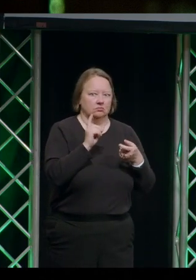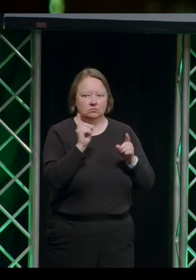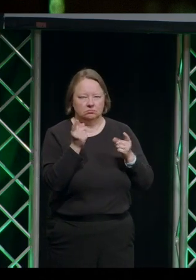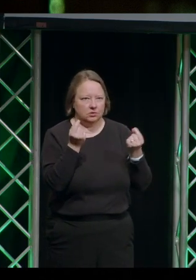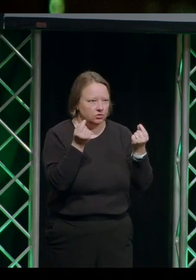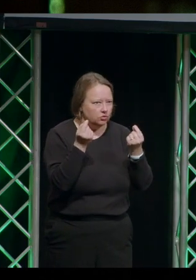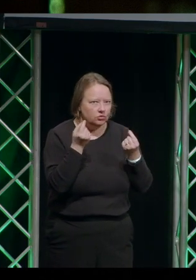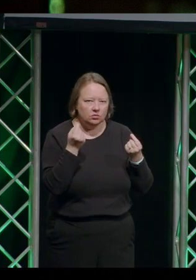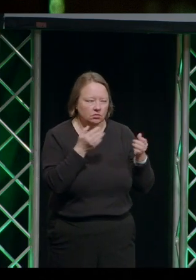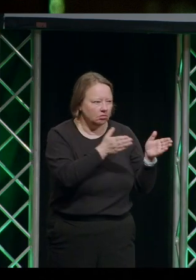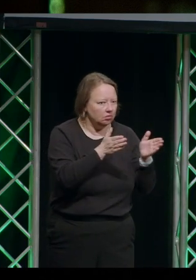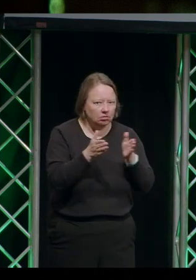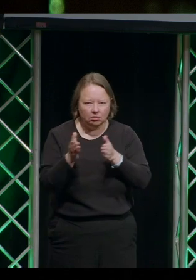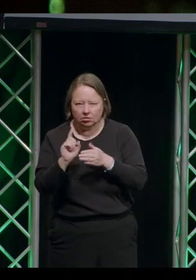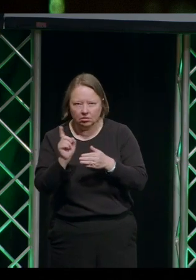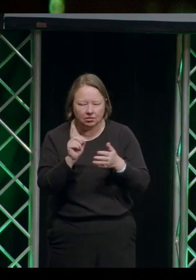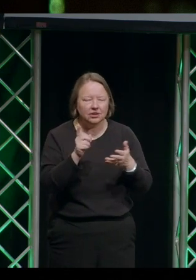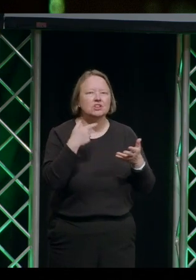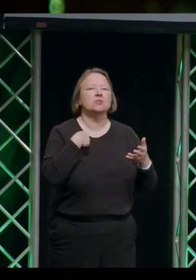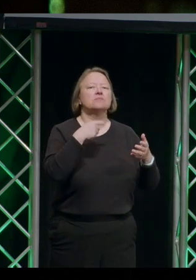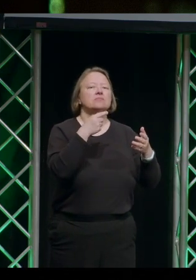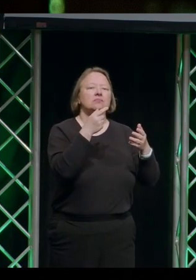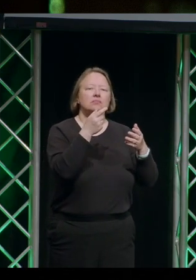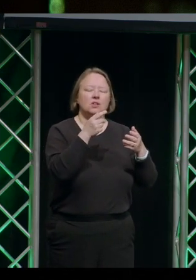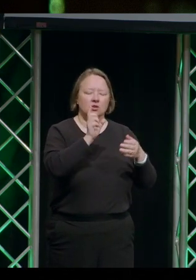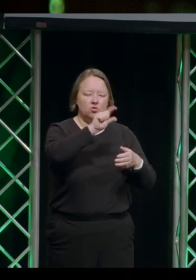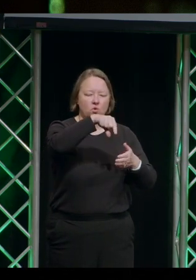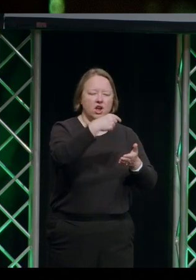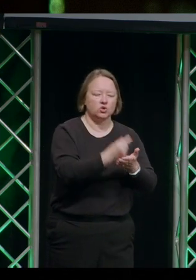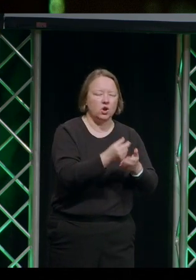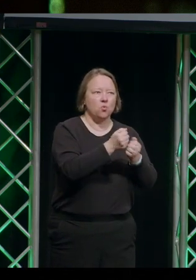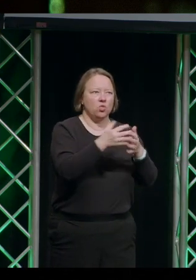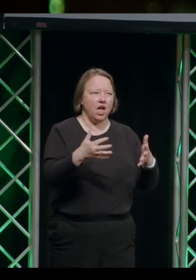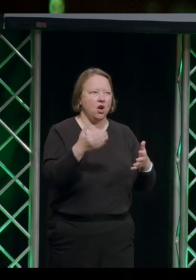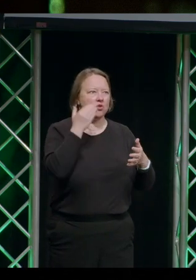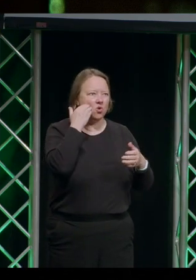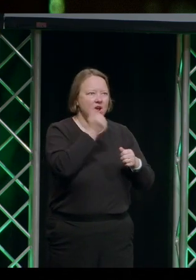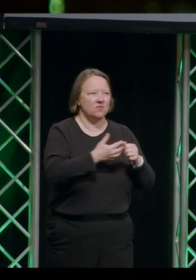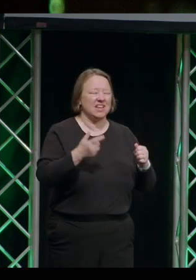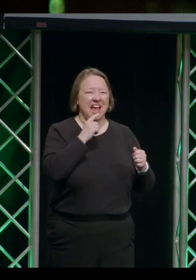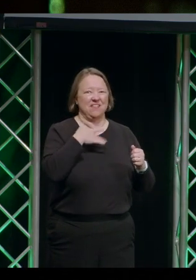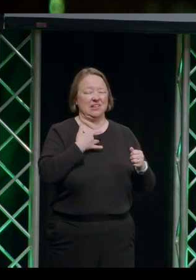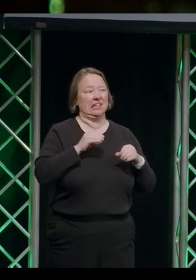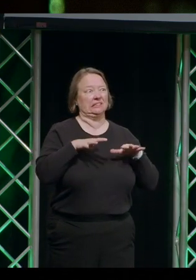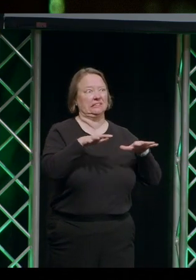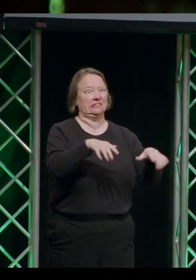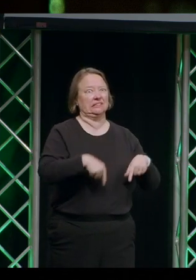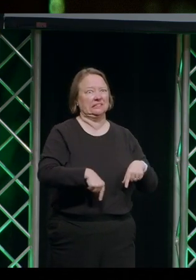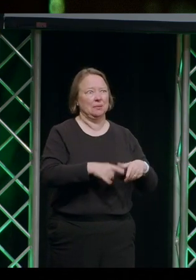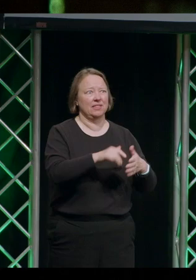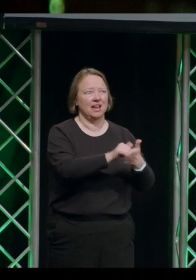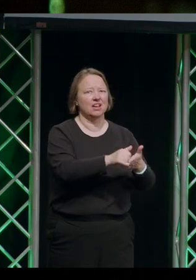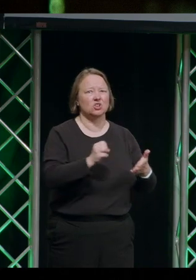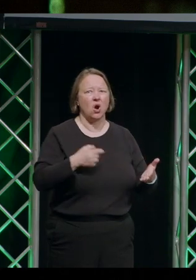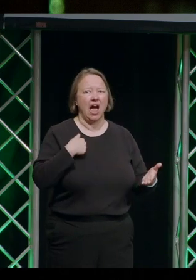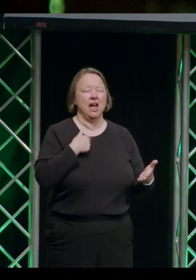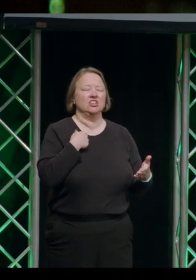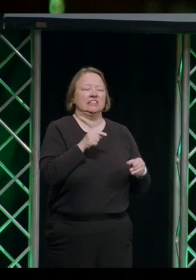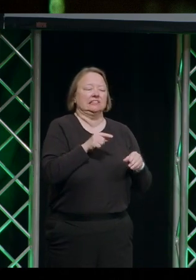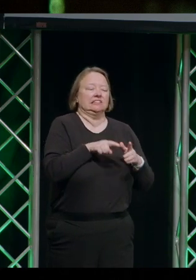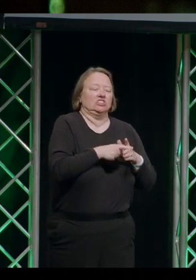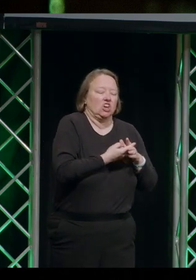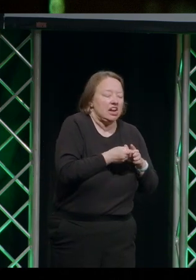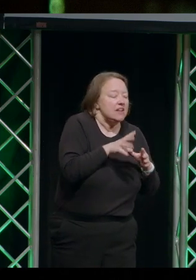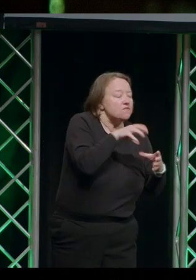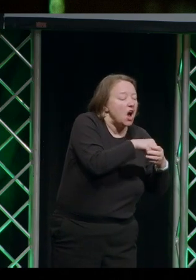doing. And the prospect of graduation without knowing what I'm doing is a little anxiety-inducing. So I am dipping my toes in